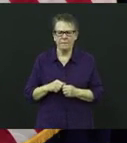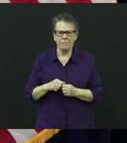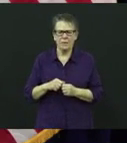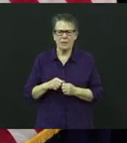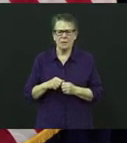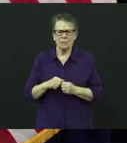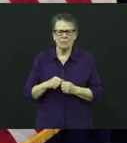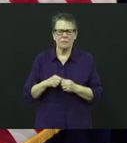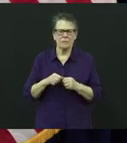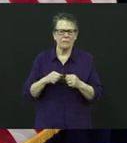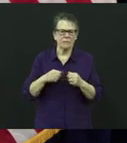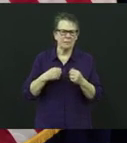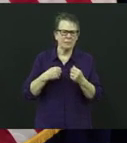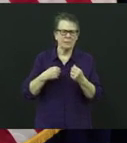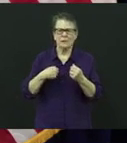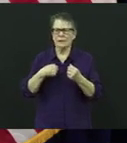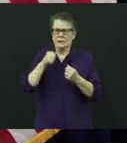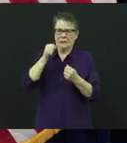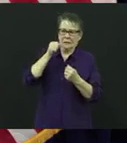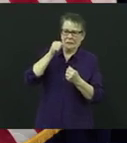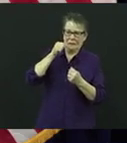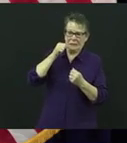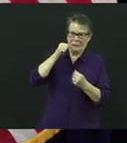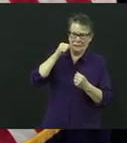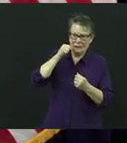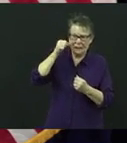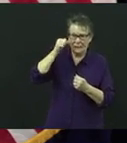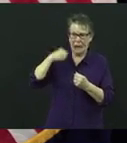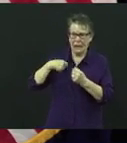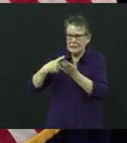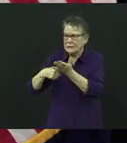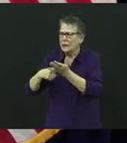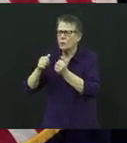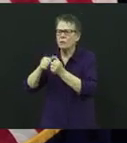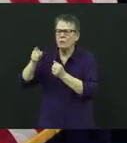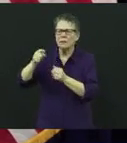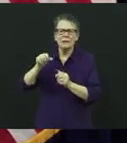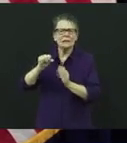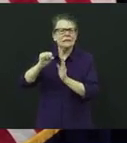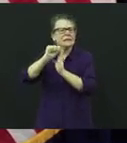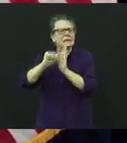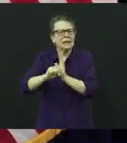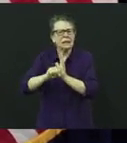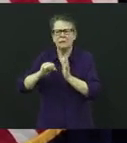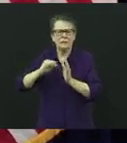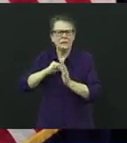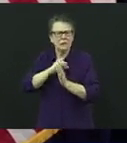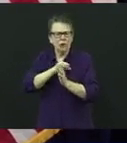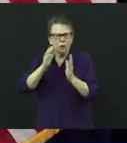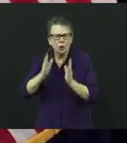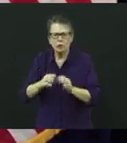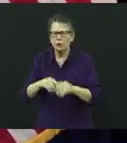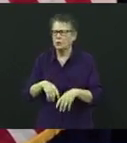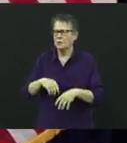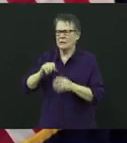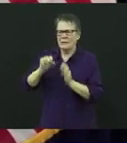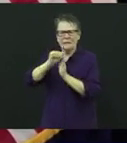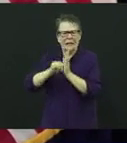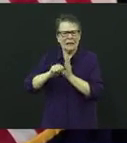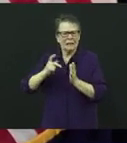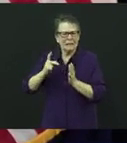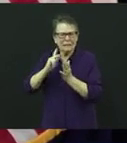distance, but we met yesterday afternoon for about an hour in our offices, and we began a process